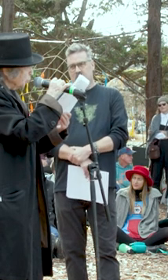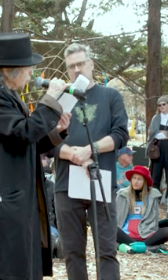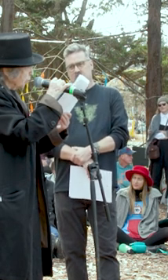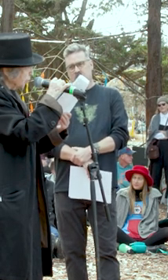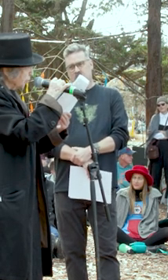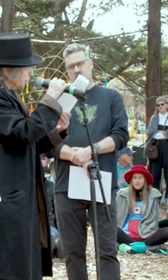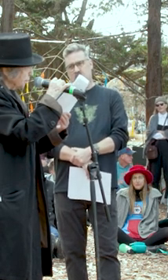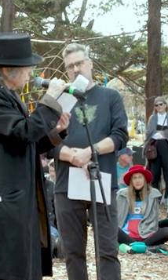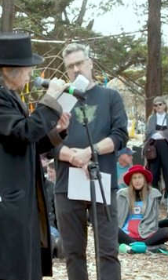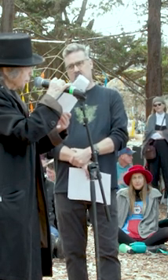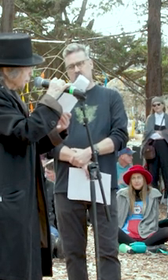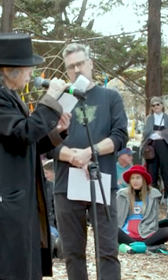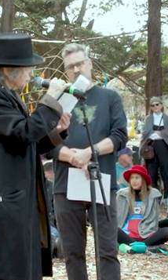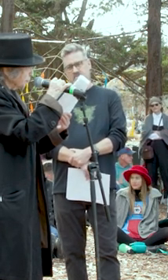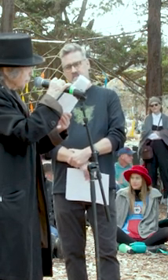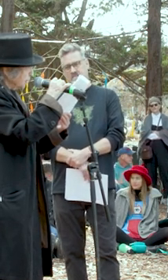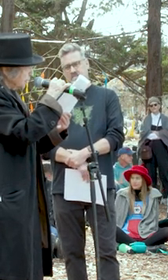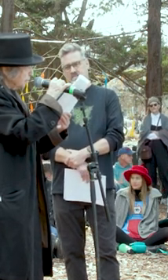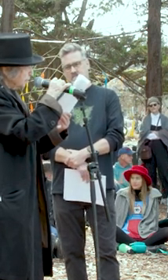Valerie Walker,